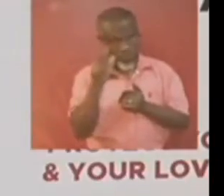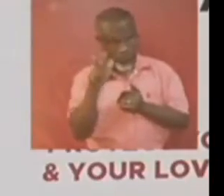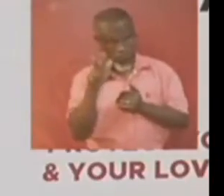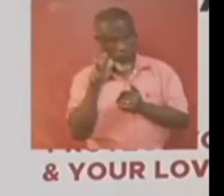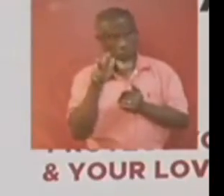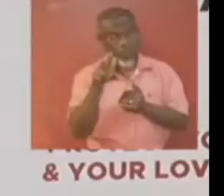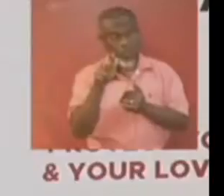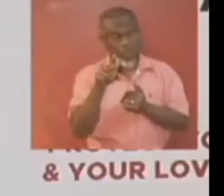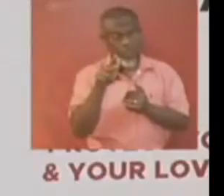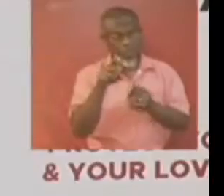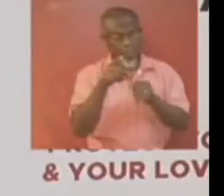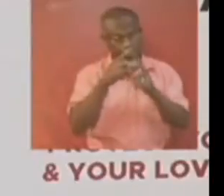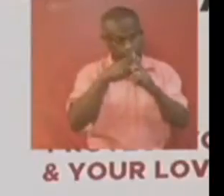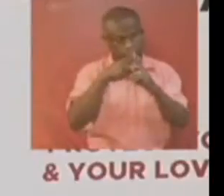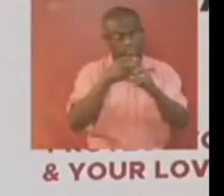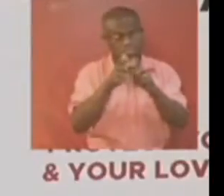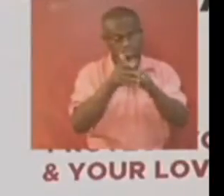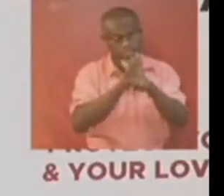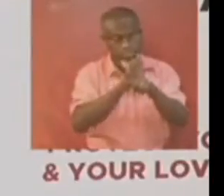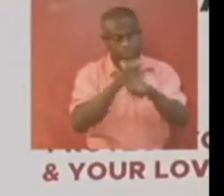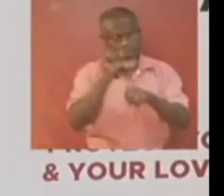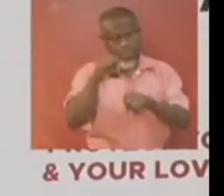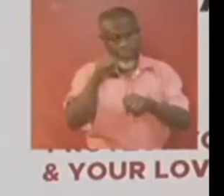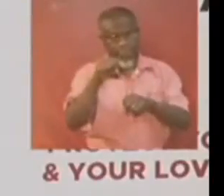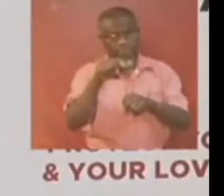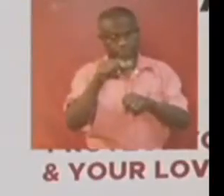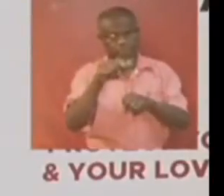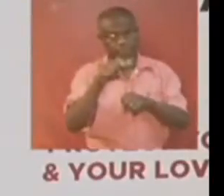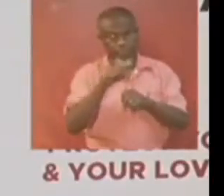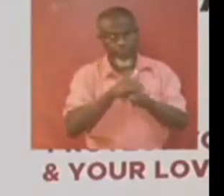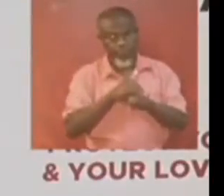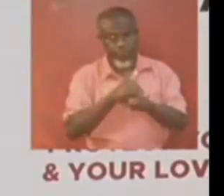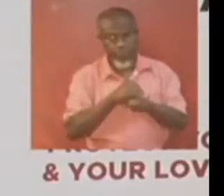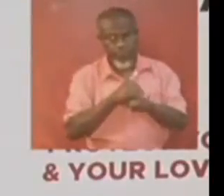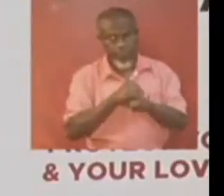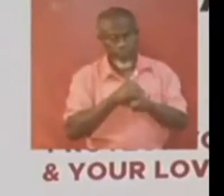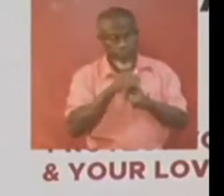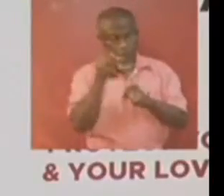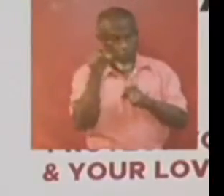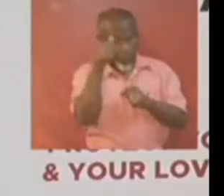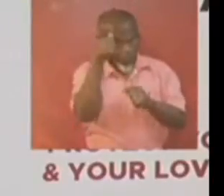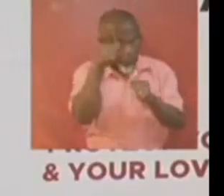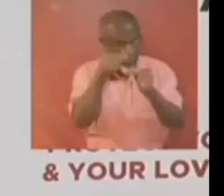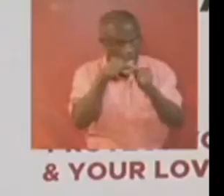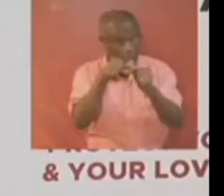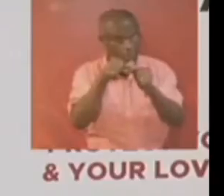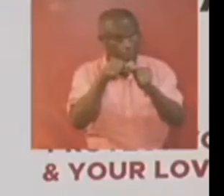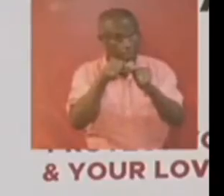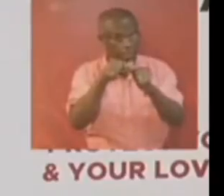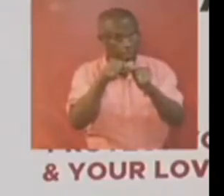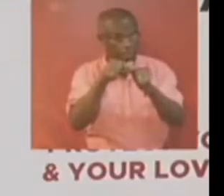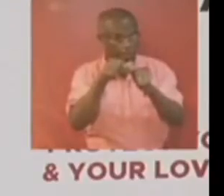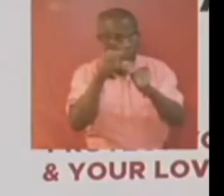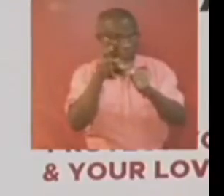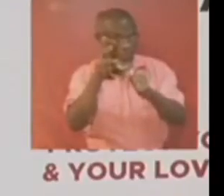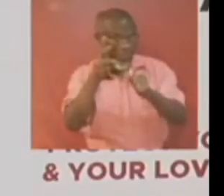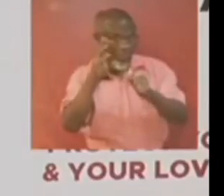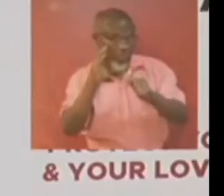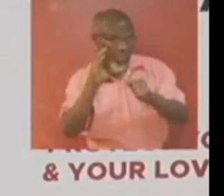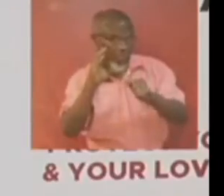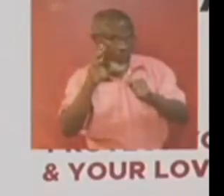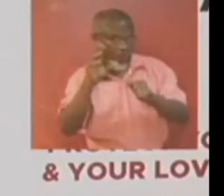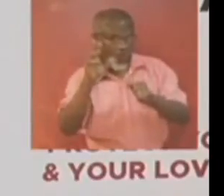by our labs and the Caribbean Public Health Agency. Please note that of the 648 persons in